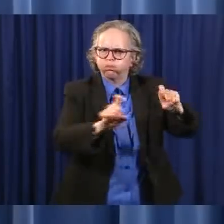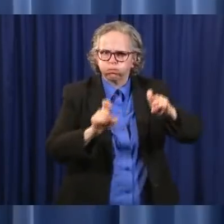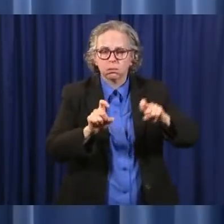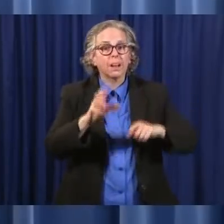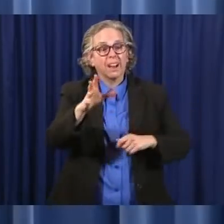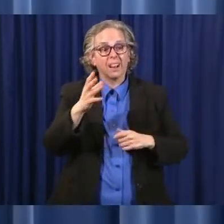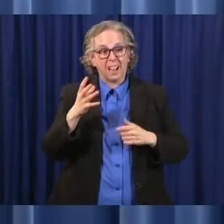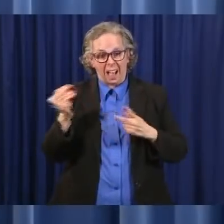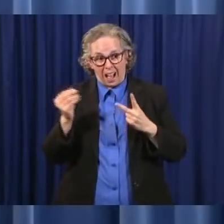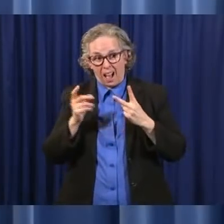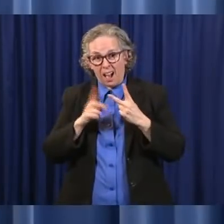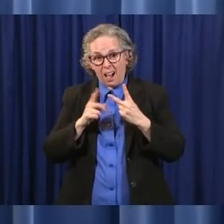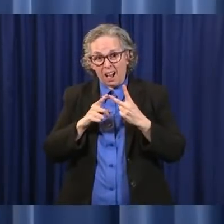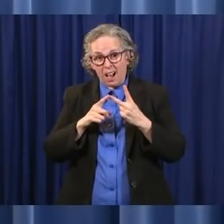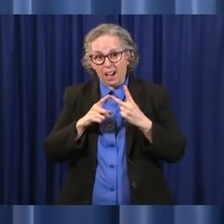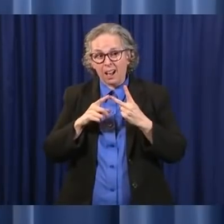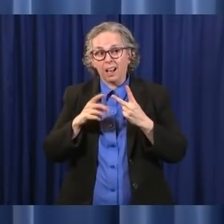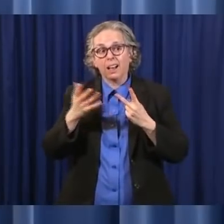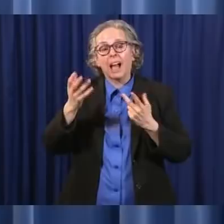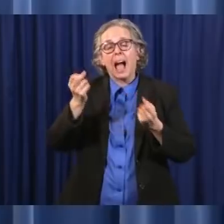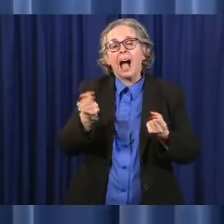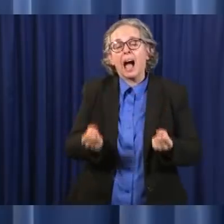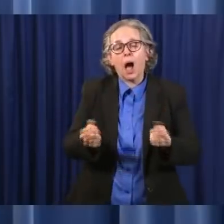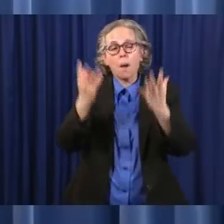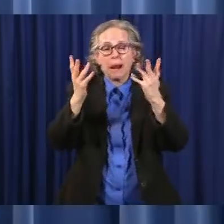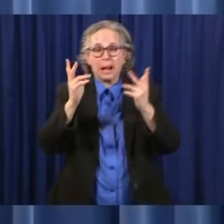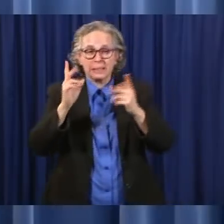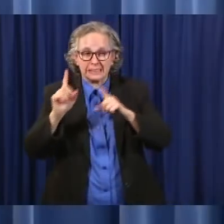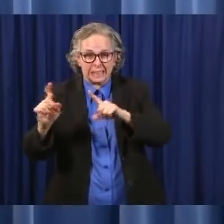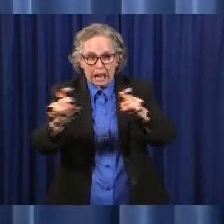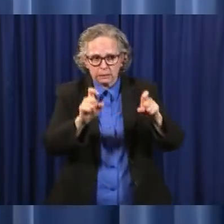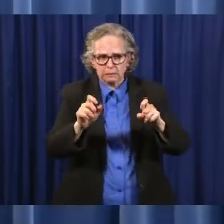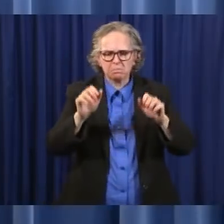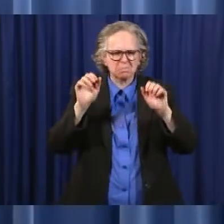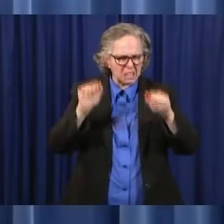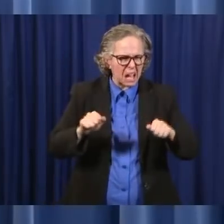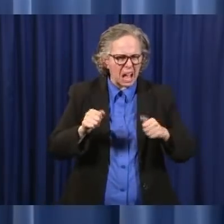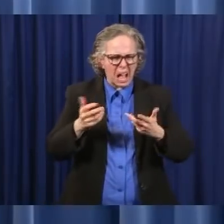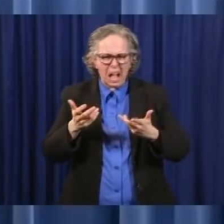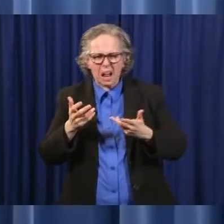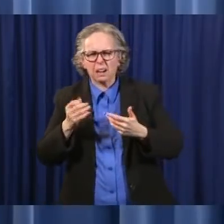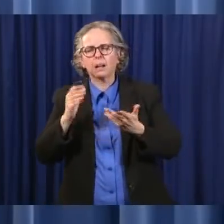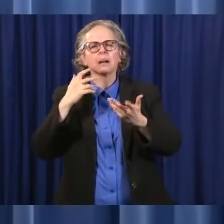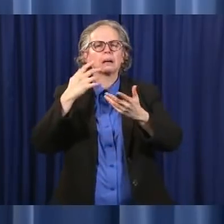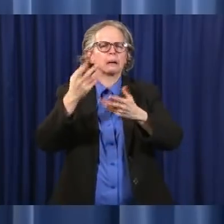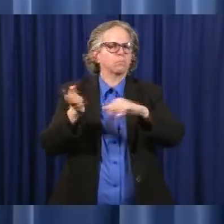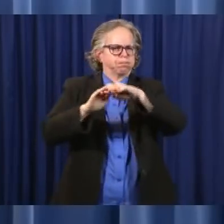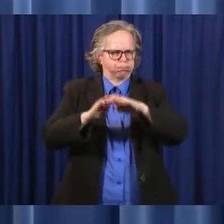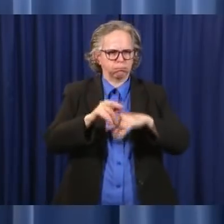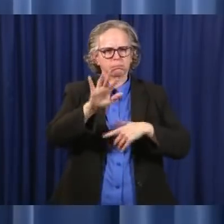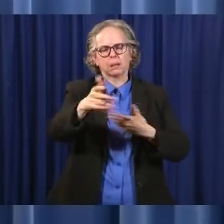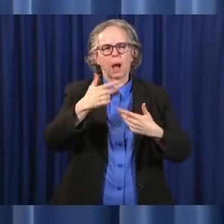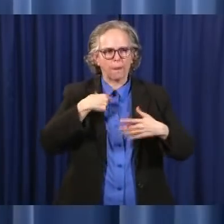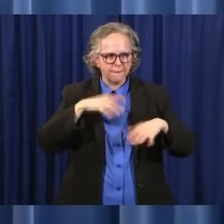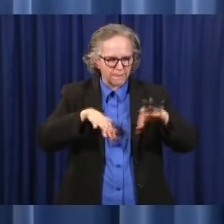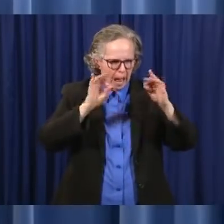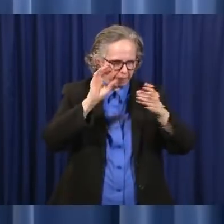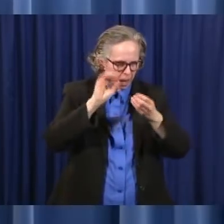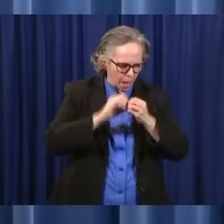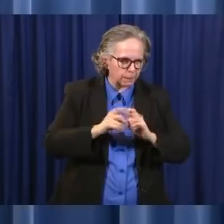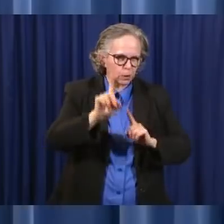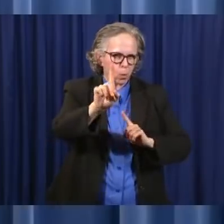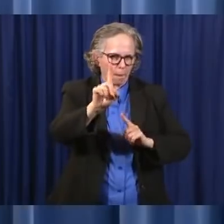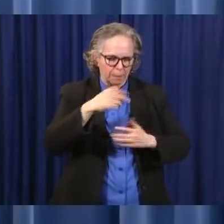of tests that have been given. And let me actually give those numbers if I can pull that up here, if I can find it. Excuse me just a